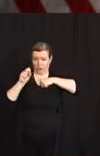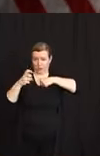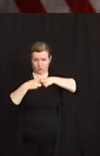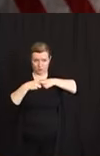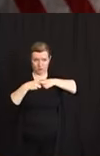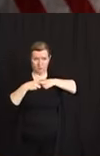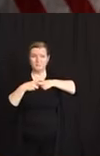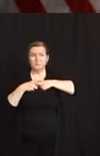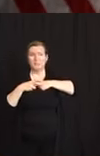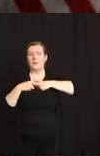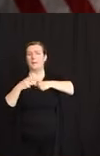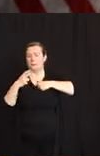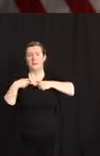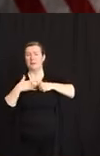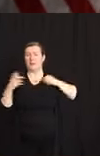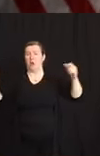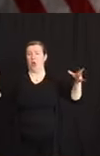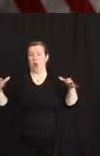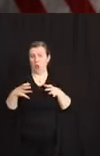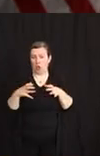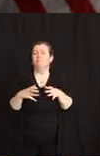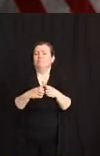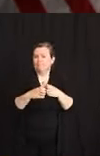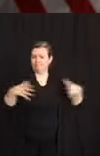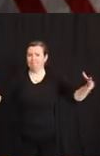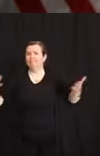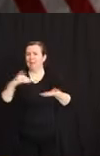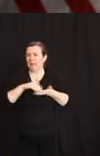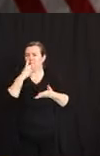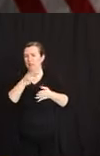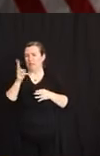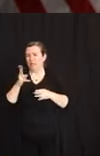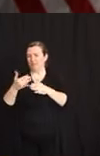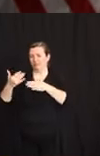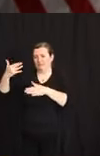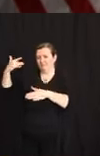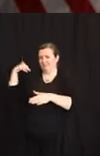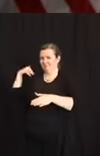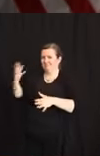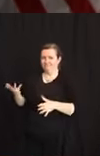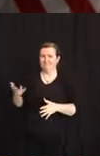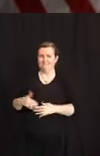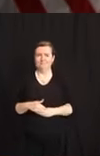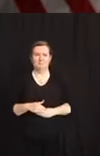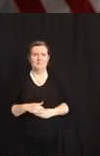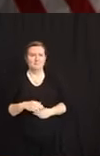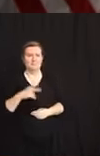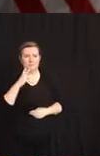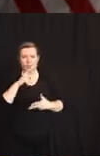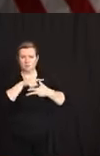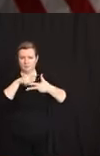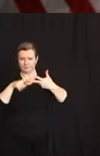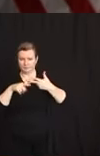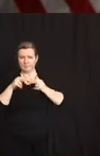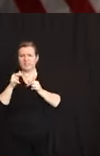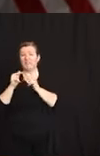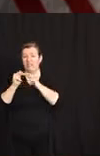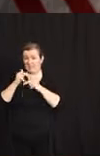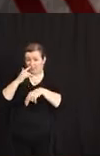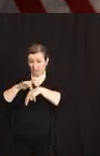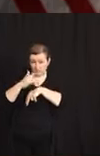not specific to Atlantic City, for instance, but having these facilities available and, again, seeking federal funding to allow us to continue to keep